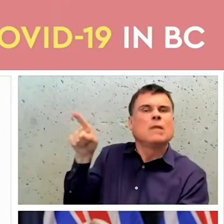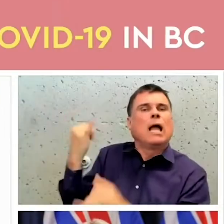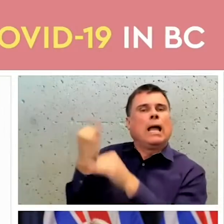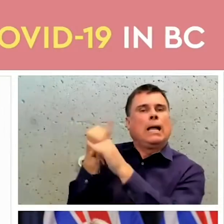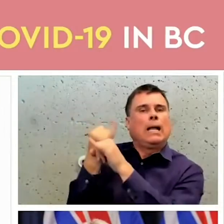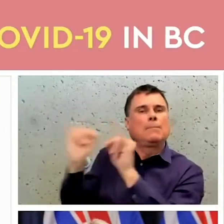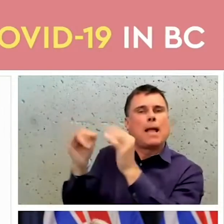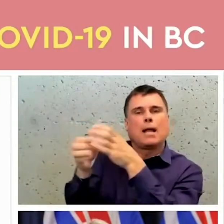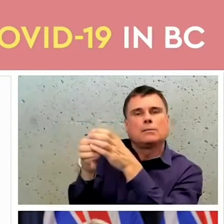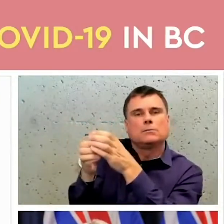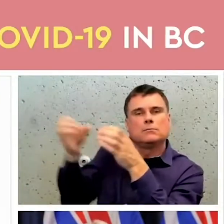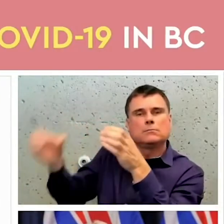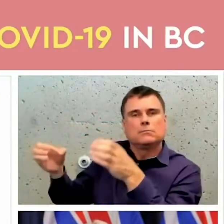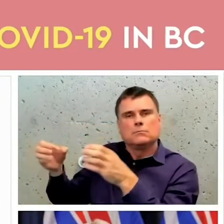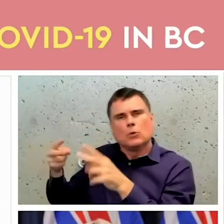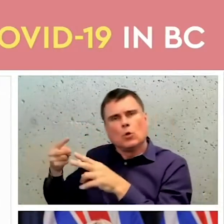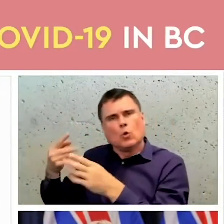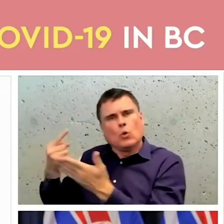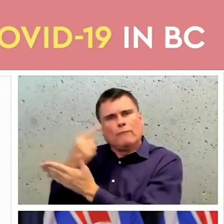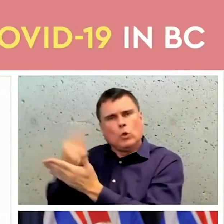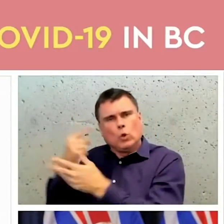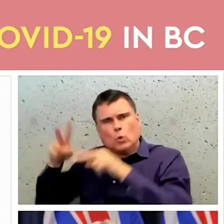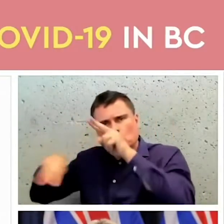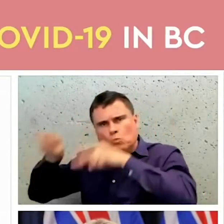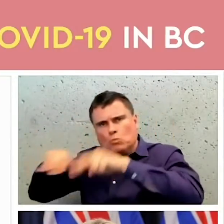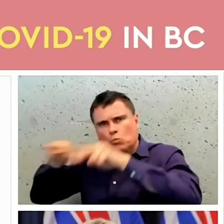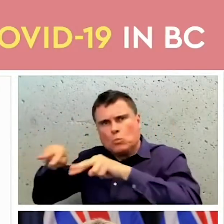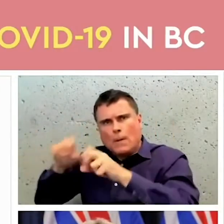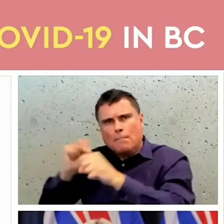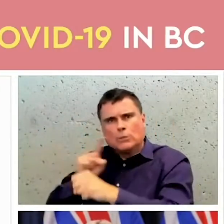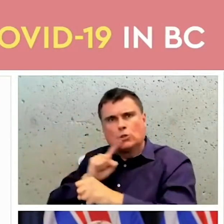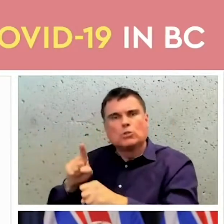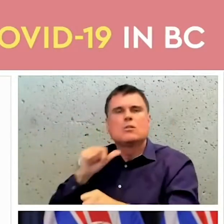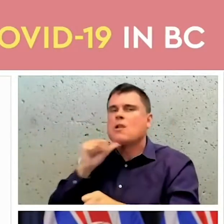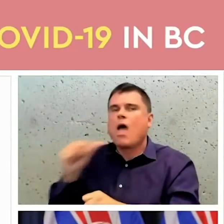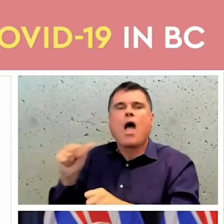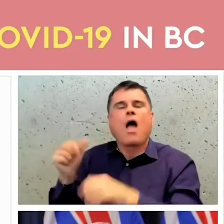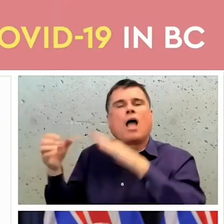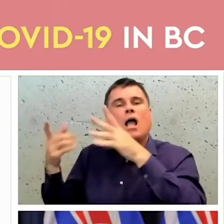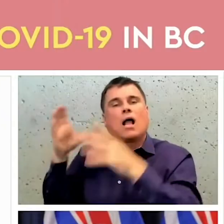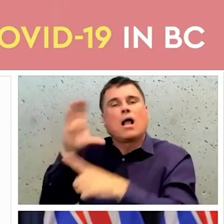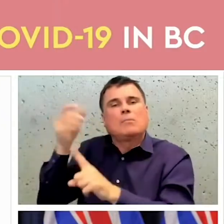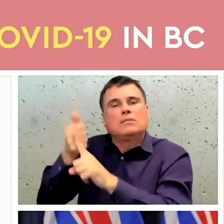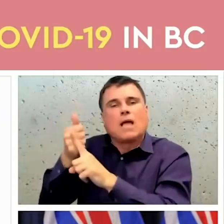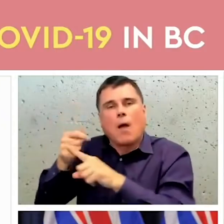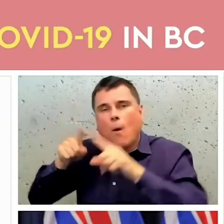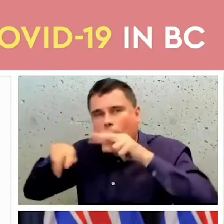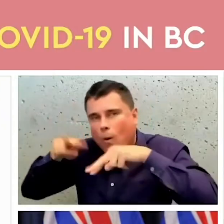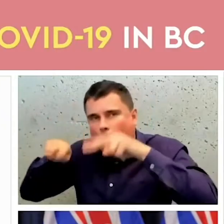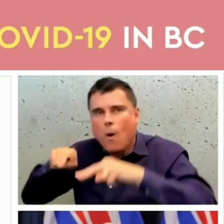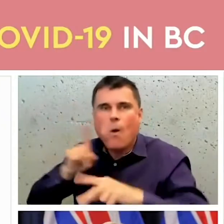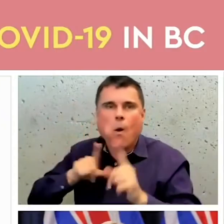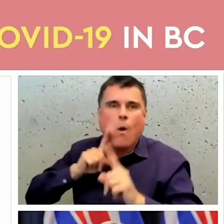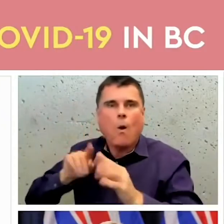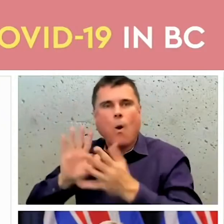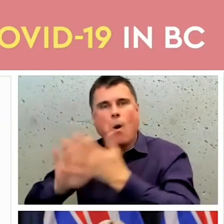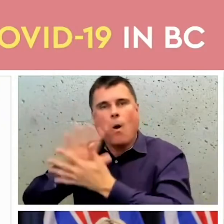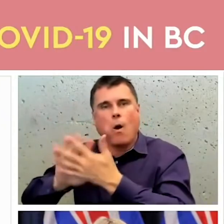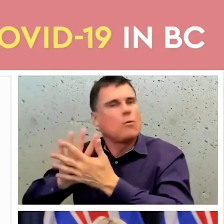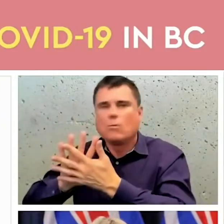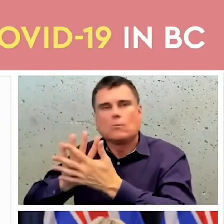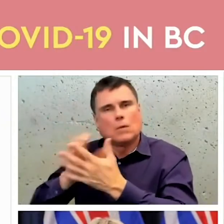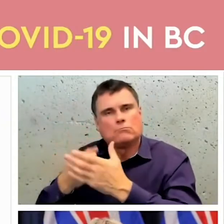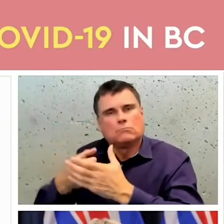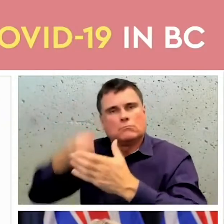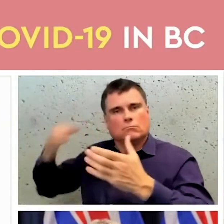it's approved by Health Canada, it is safe for use, and we can trust that in our children. And vaccination of